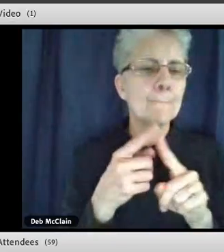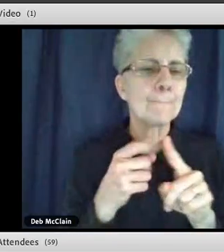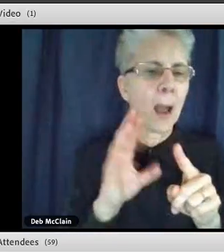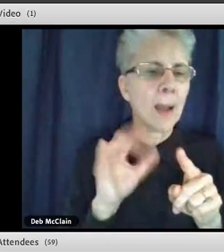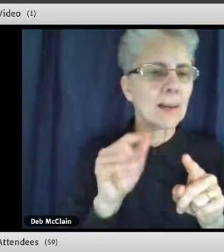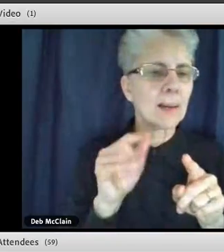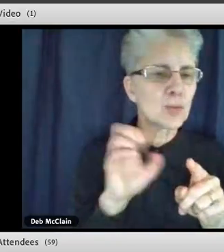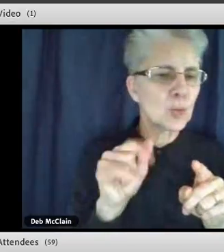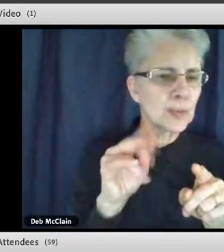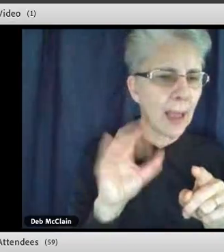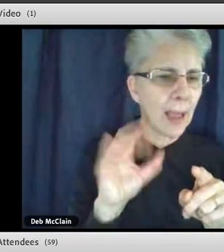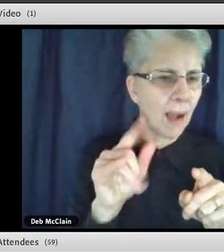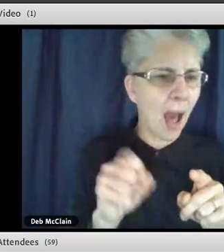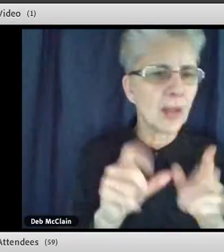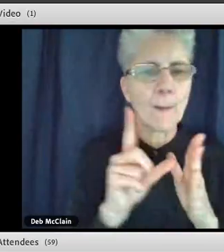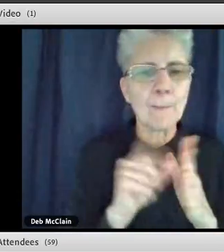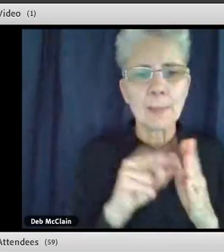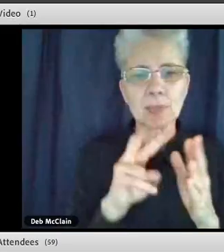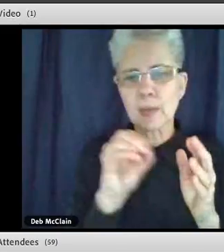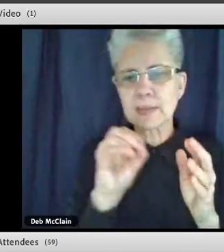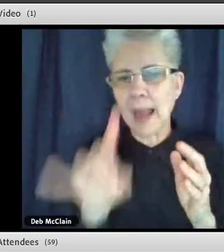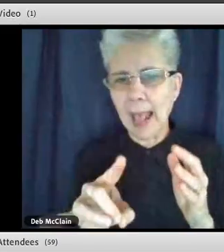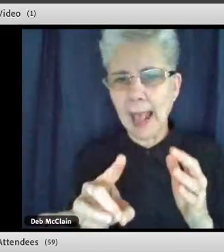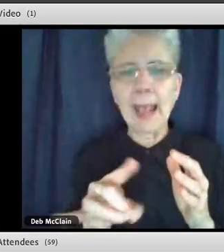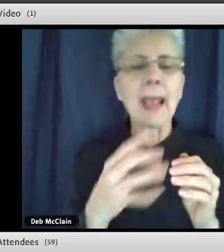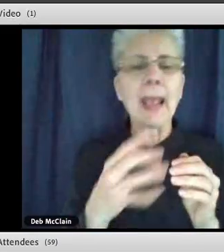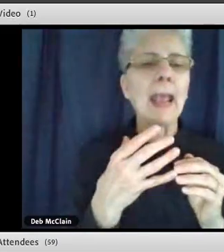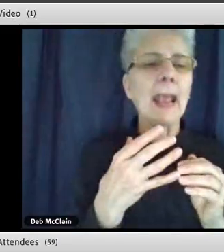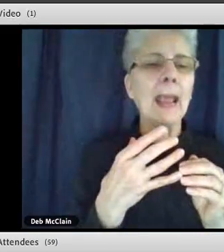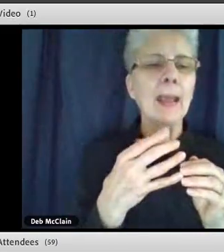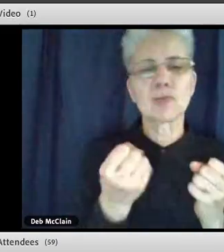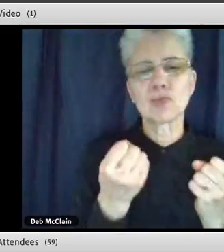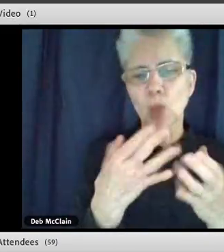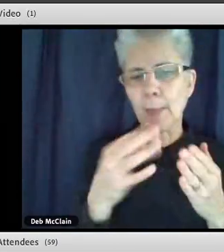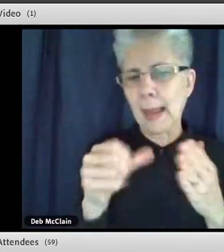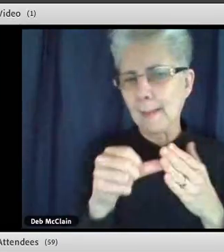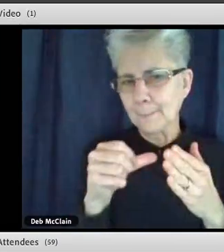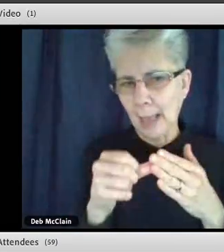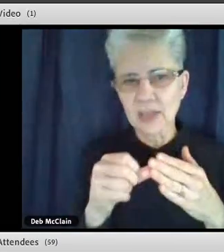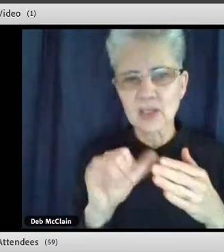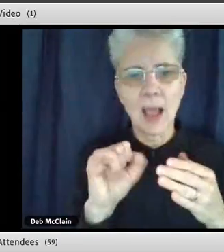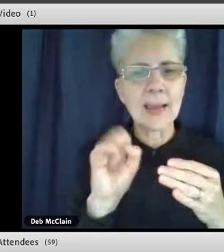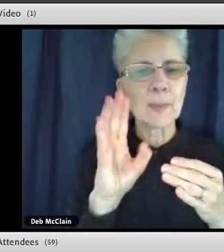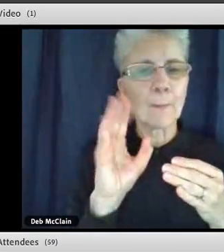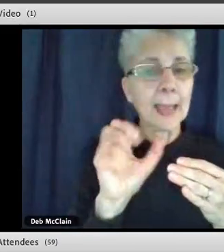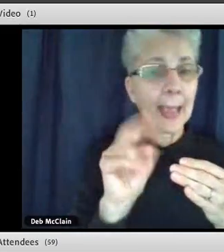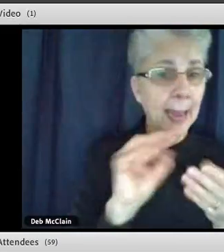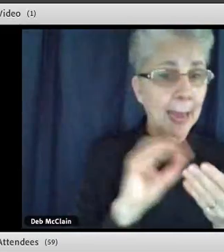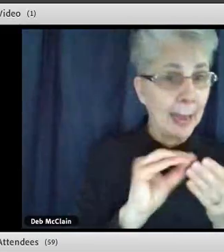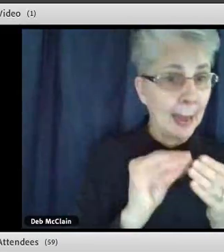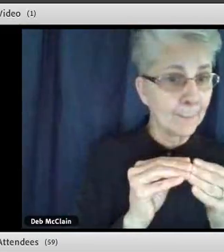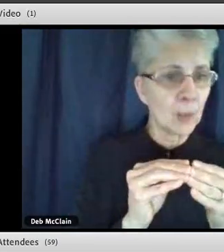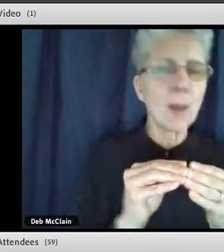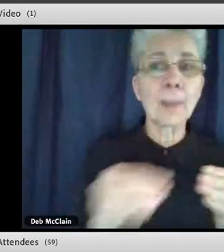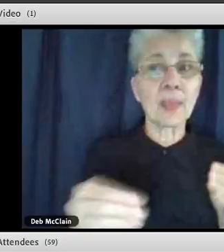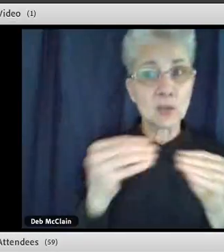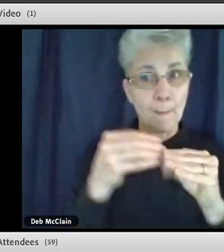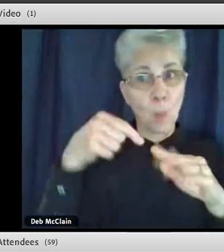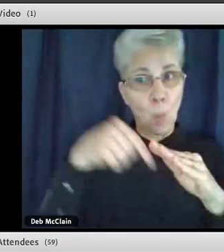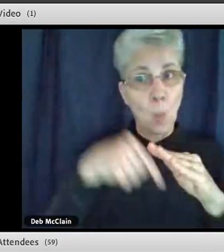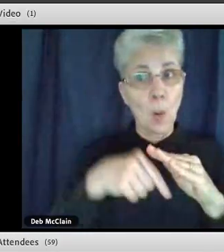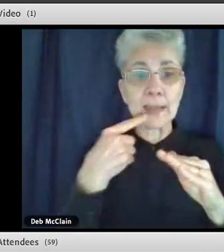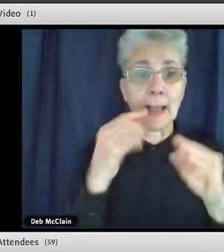Scholastic Press in 2008. It has 384 pages, ISBN, right? So there's more, right? We can totally say more, but